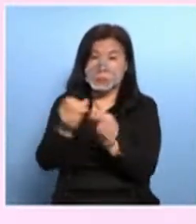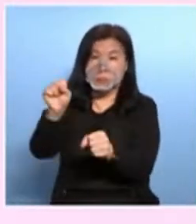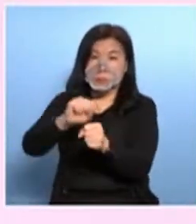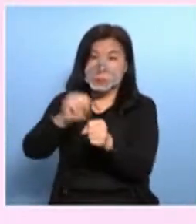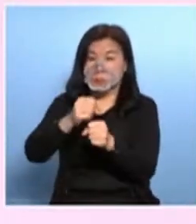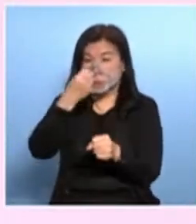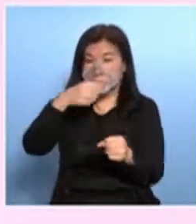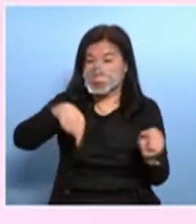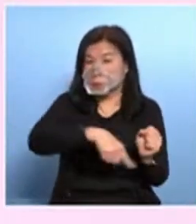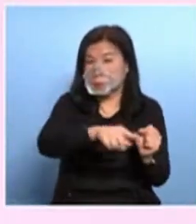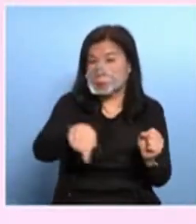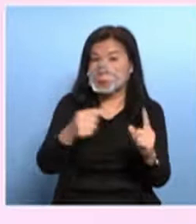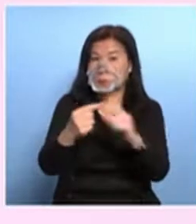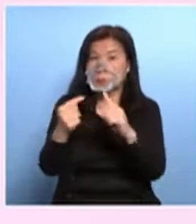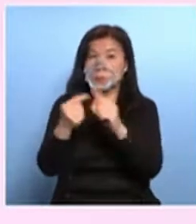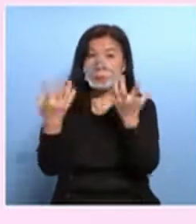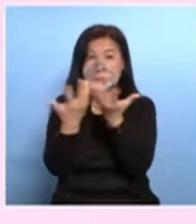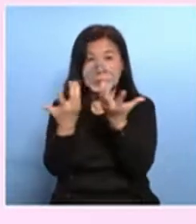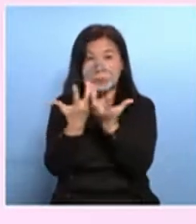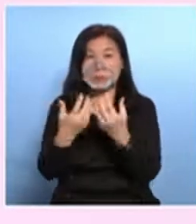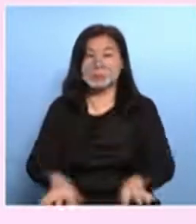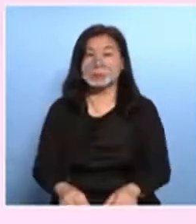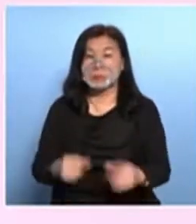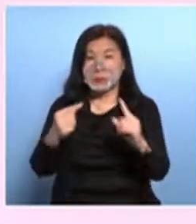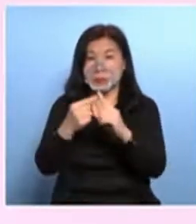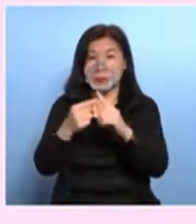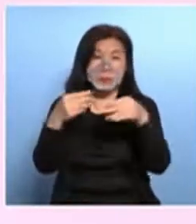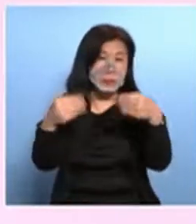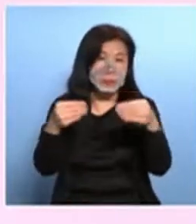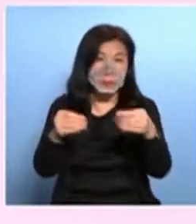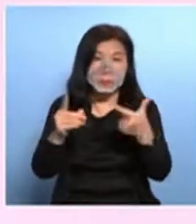for enriching our local talent pool, which include providing